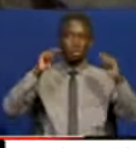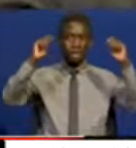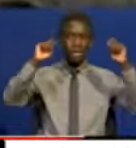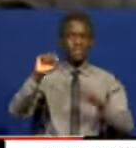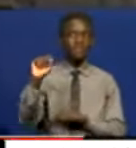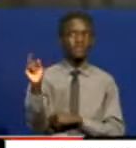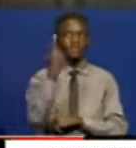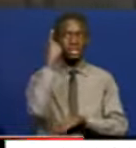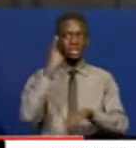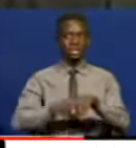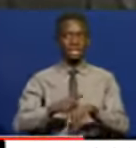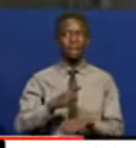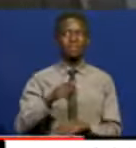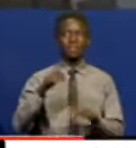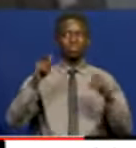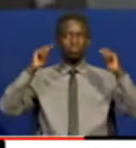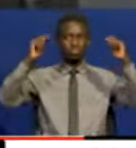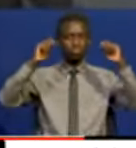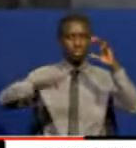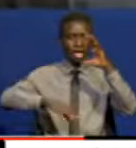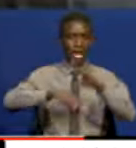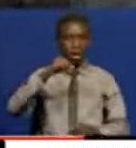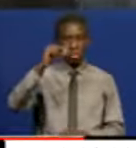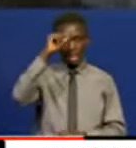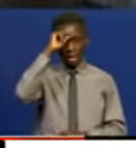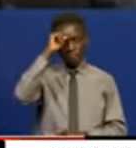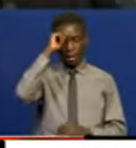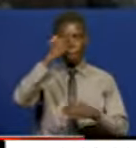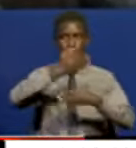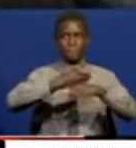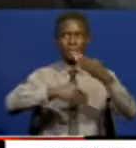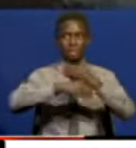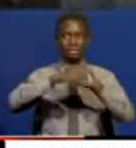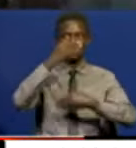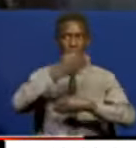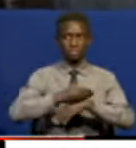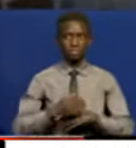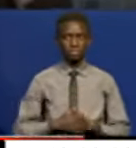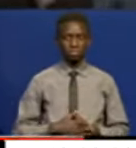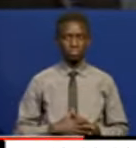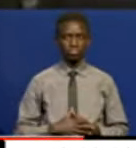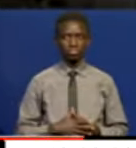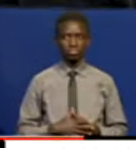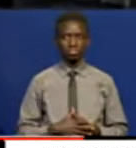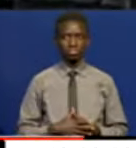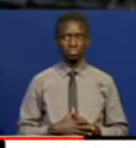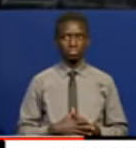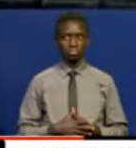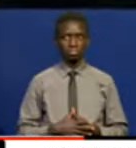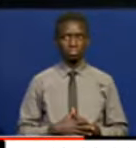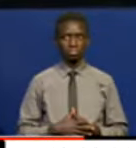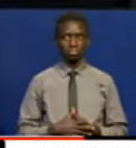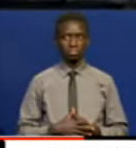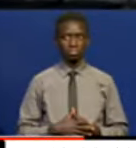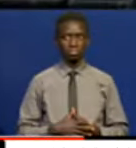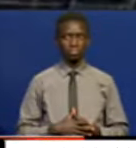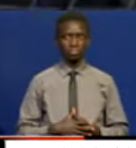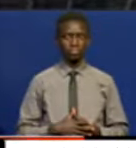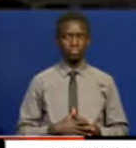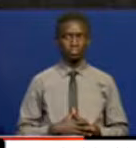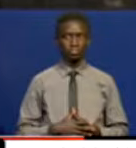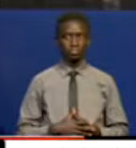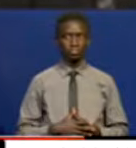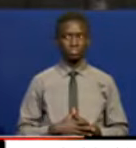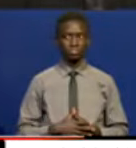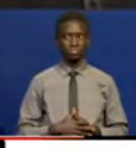time protesting outside the government building. Justice anywhere. Is that there to justice